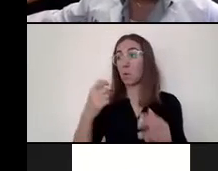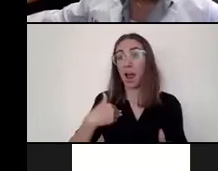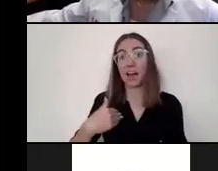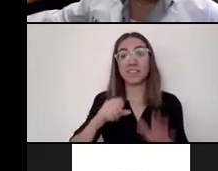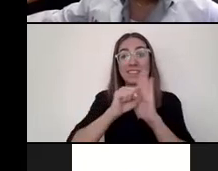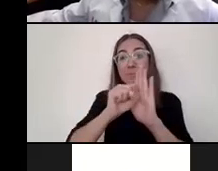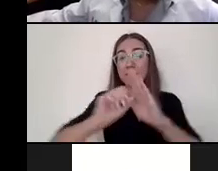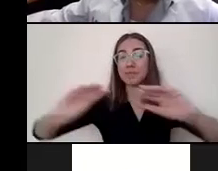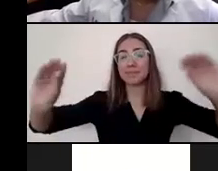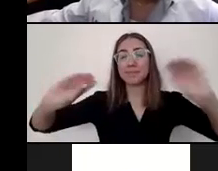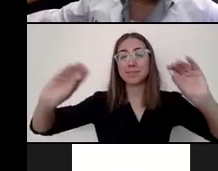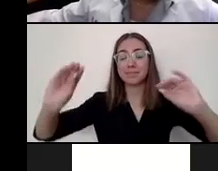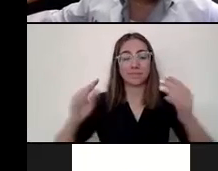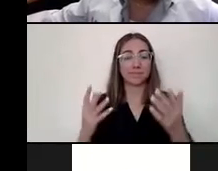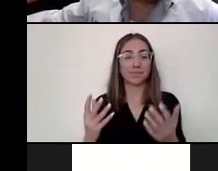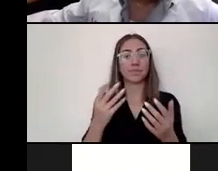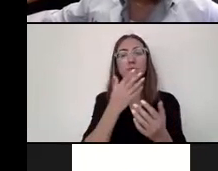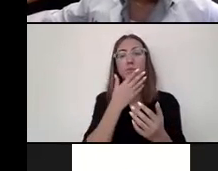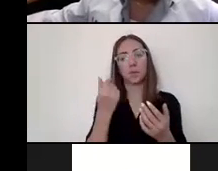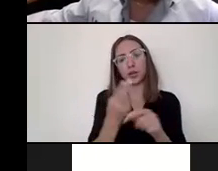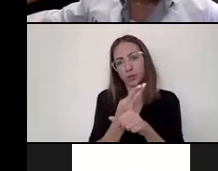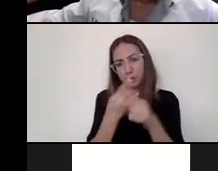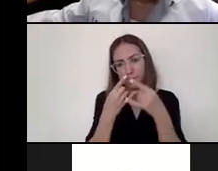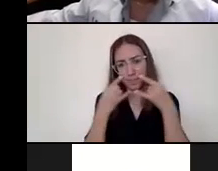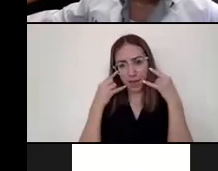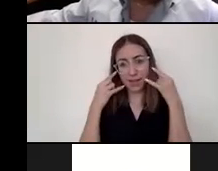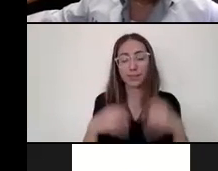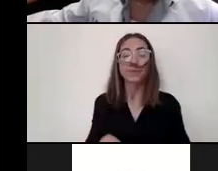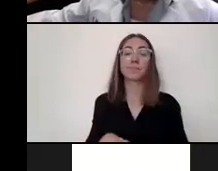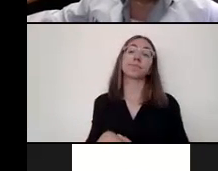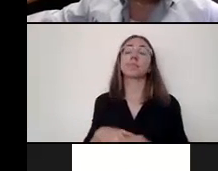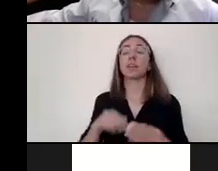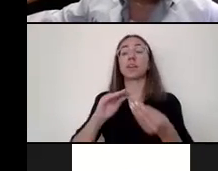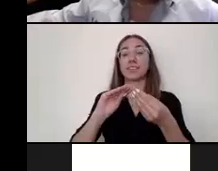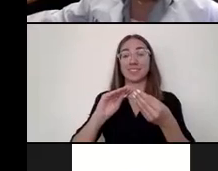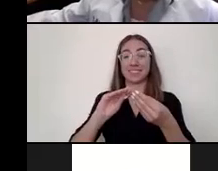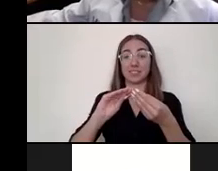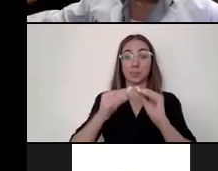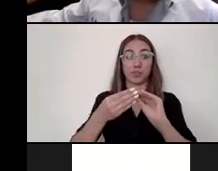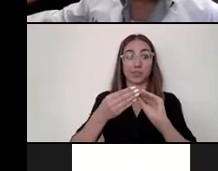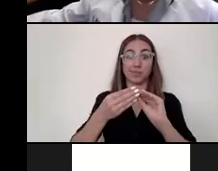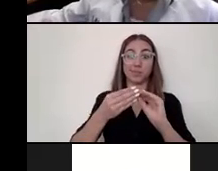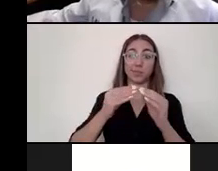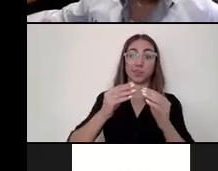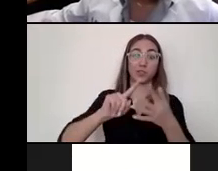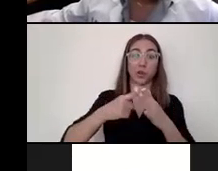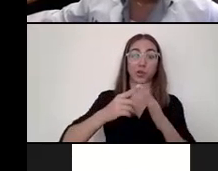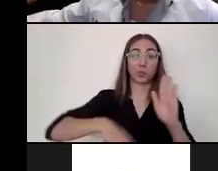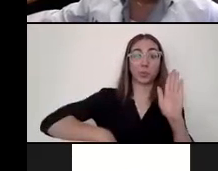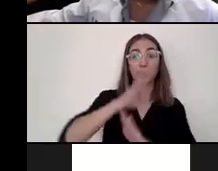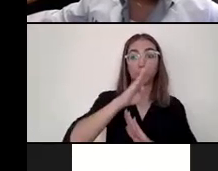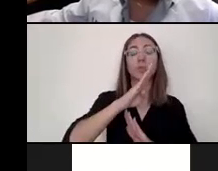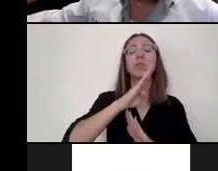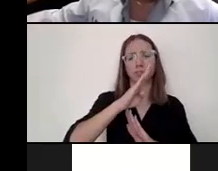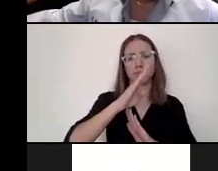So the best way we could do this is by wearing a mask. And so whenever those rates start to pop up, when that positivity rate starts to pop up, those are where immediately